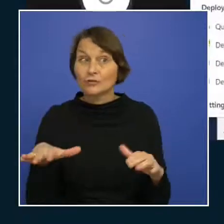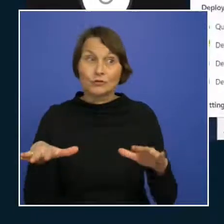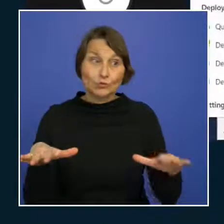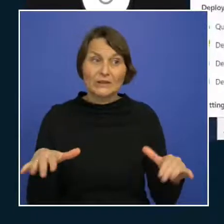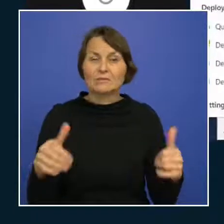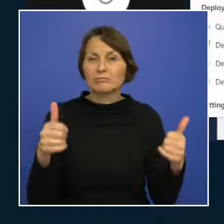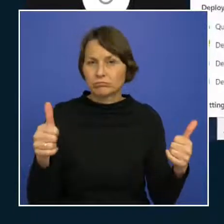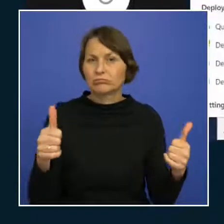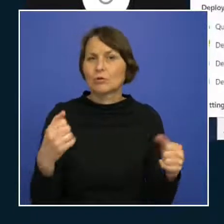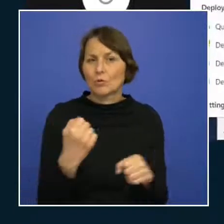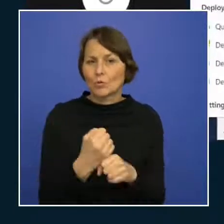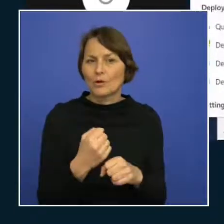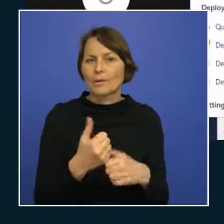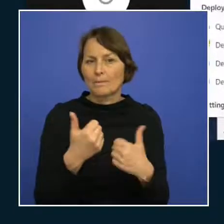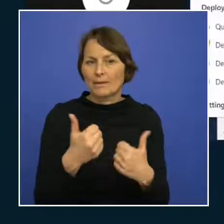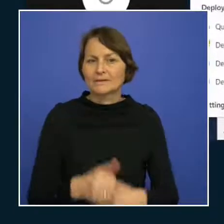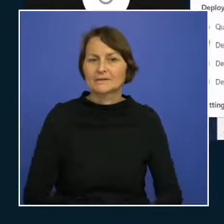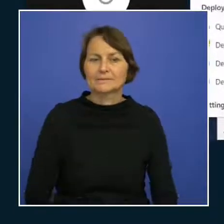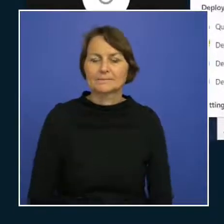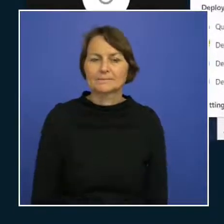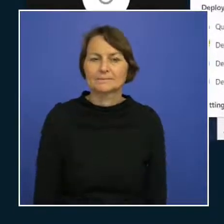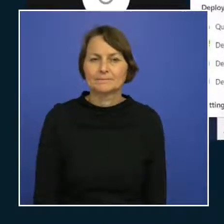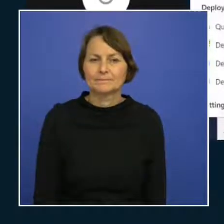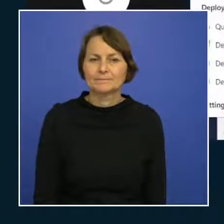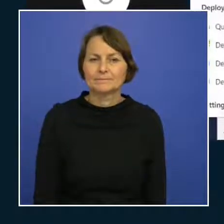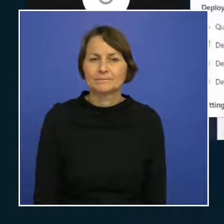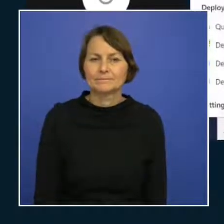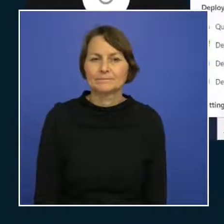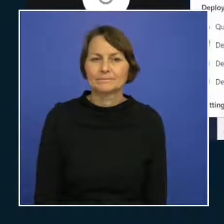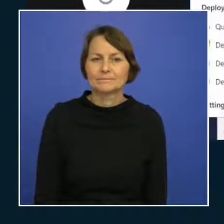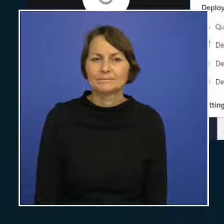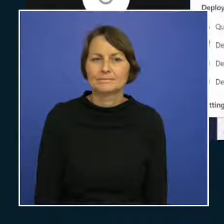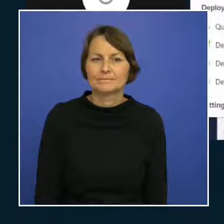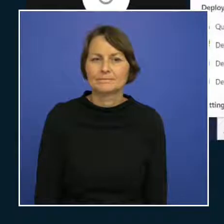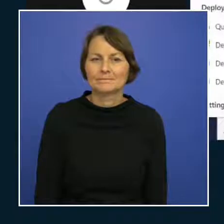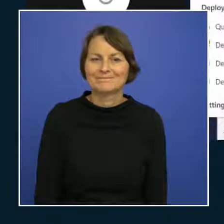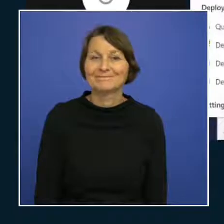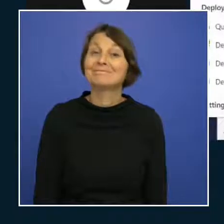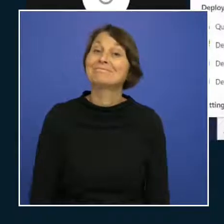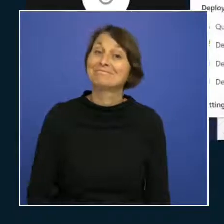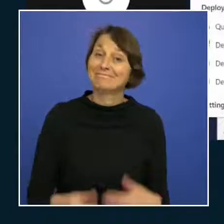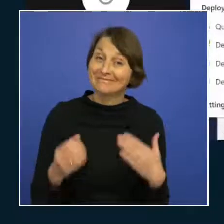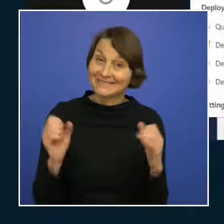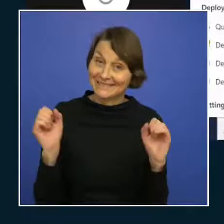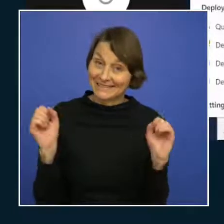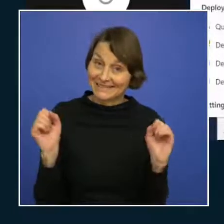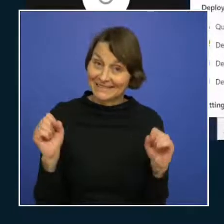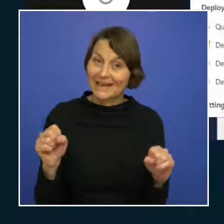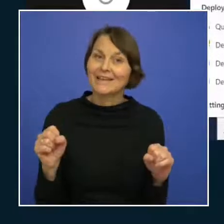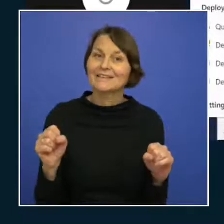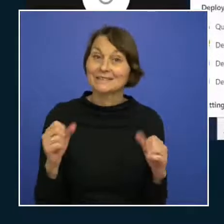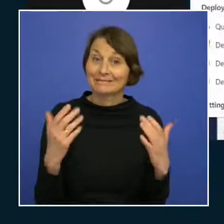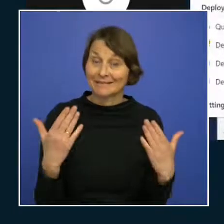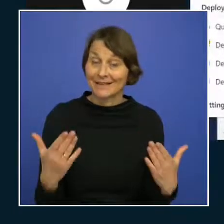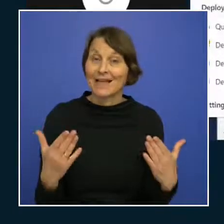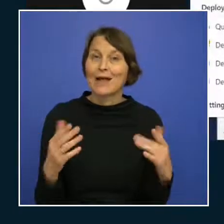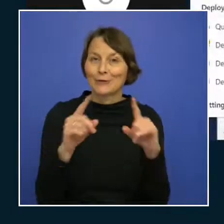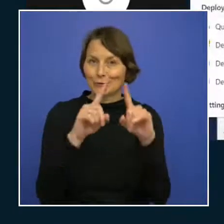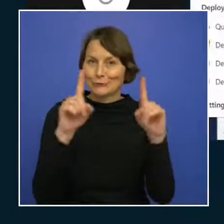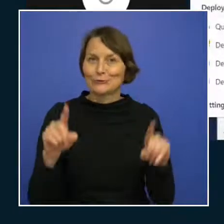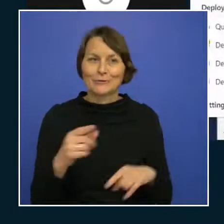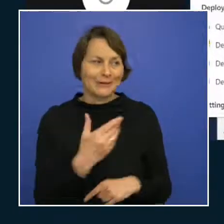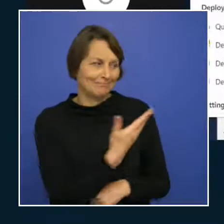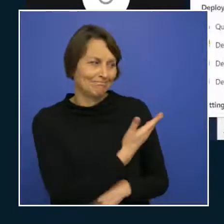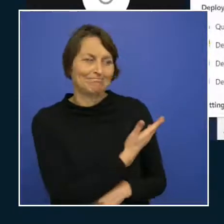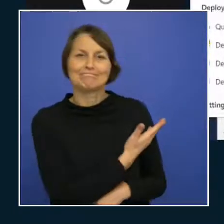sharing that link in particular? Yes, now that you have your screen, I think it would be great to just visit the link so everyone